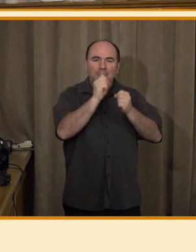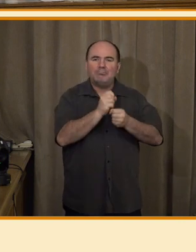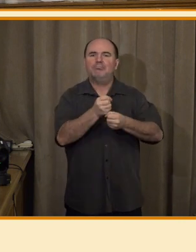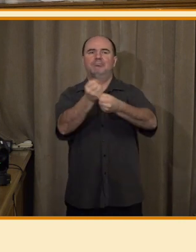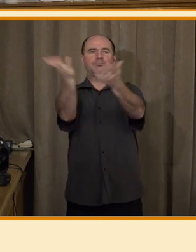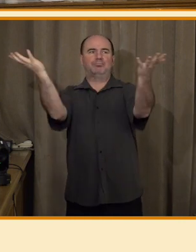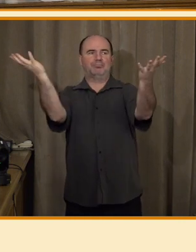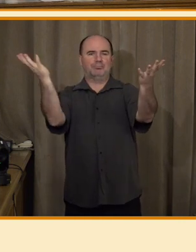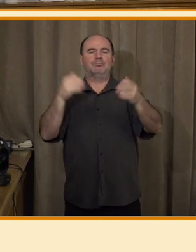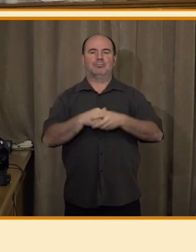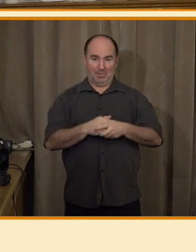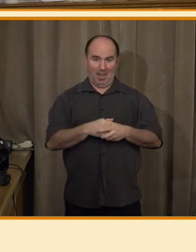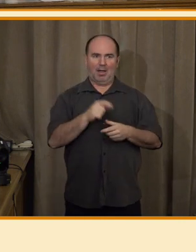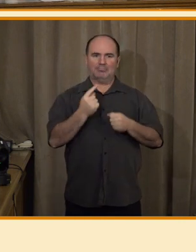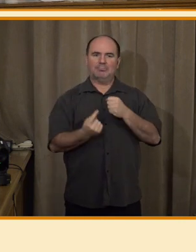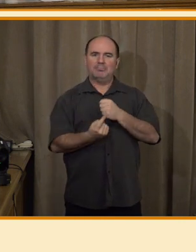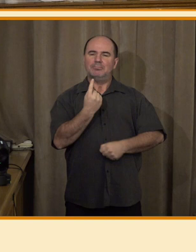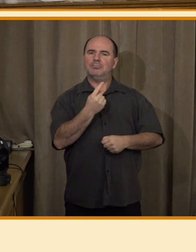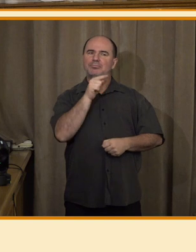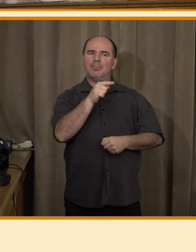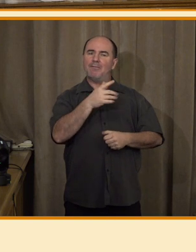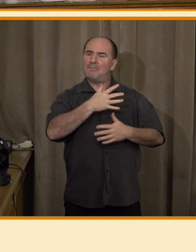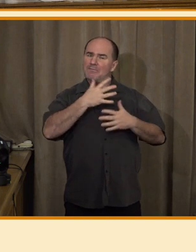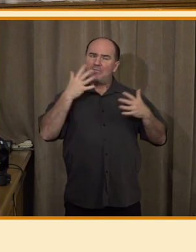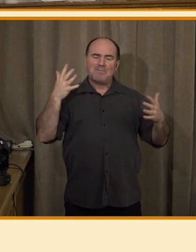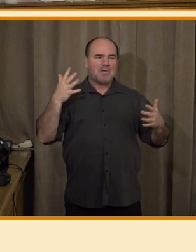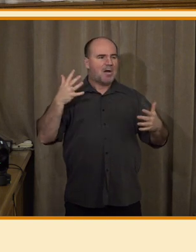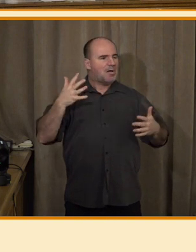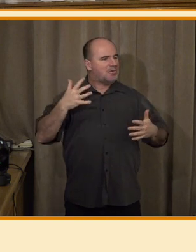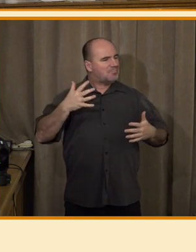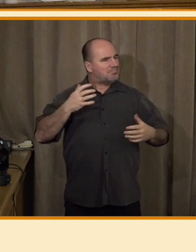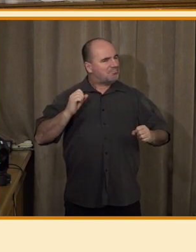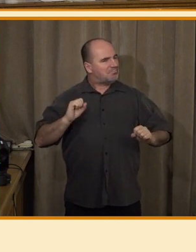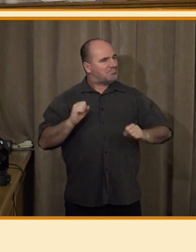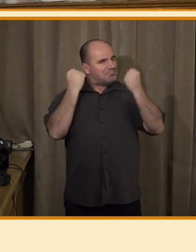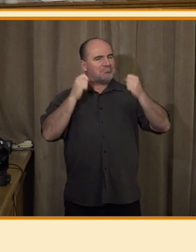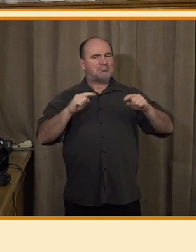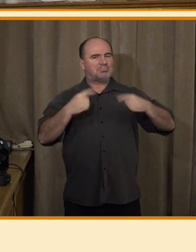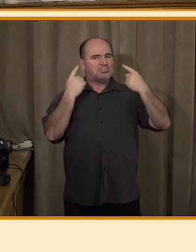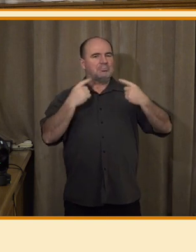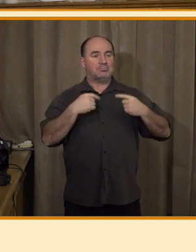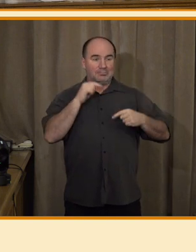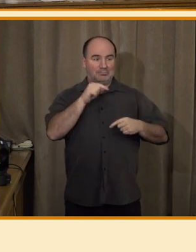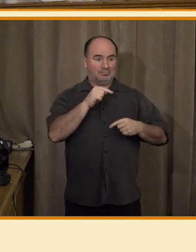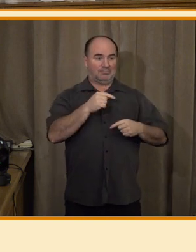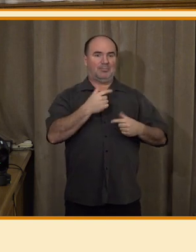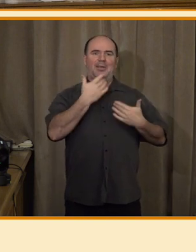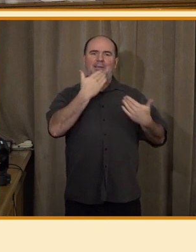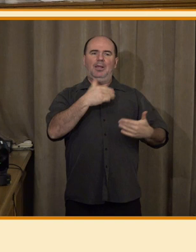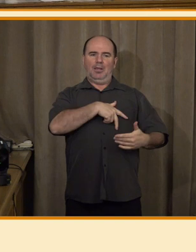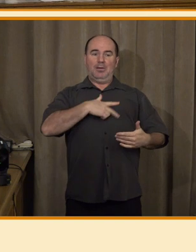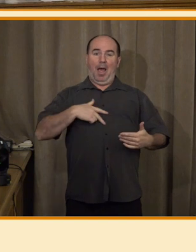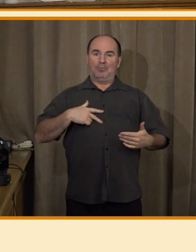vyplynulo a byl z toho veliký skandál, že díky svému geografickém umístění dánském vlastně protéká